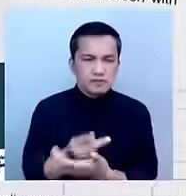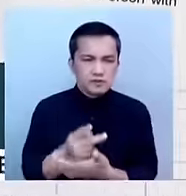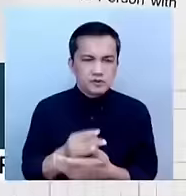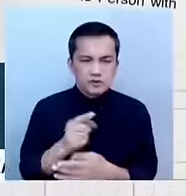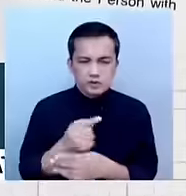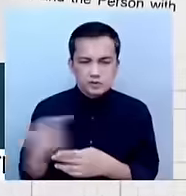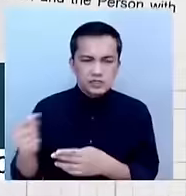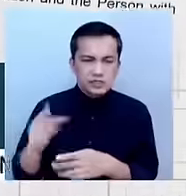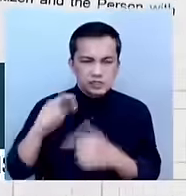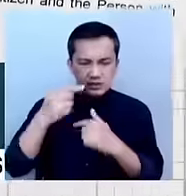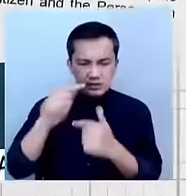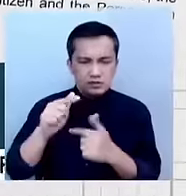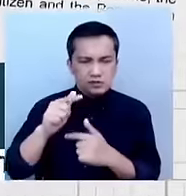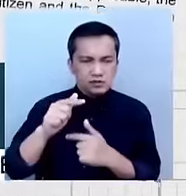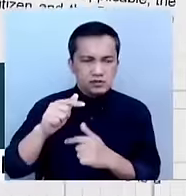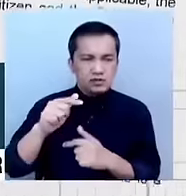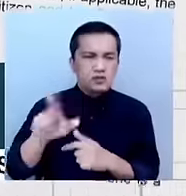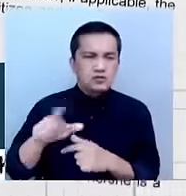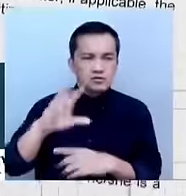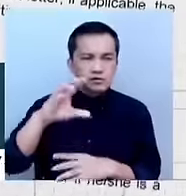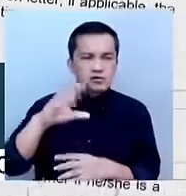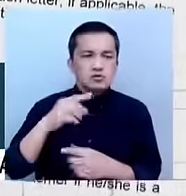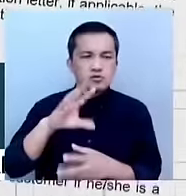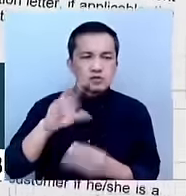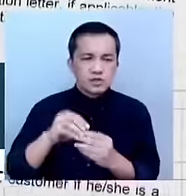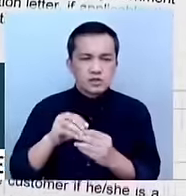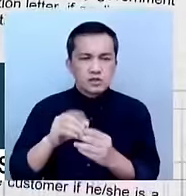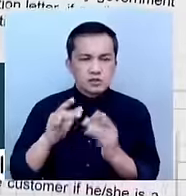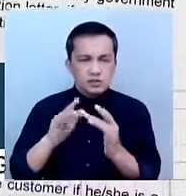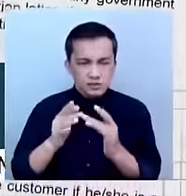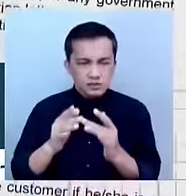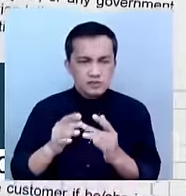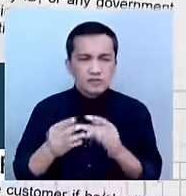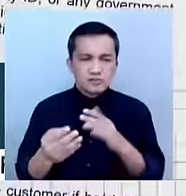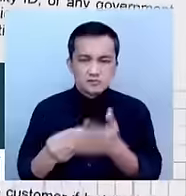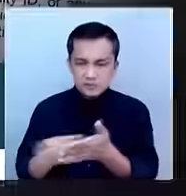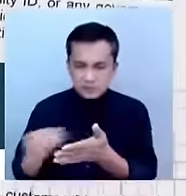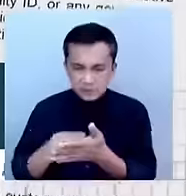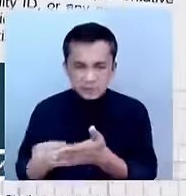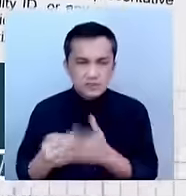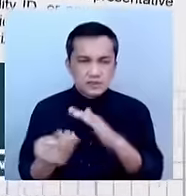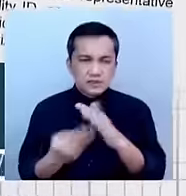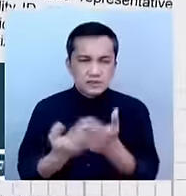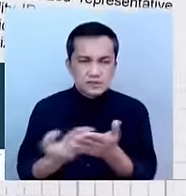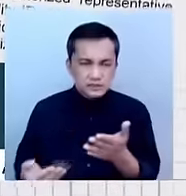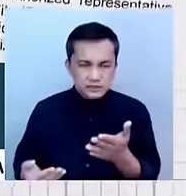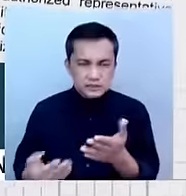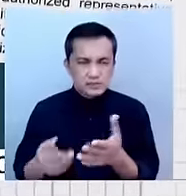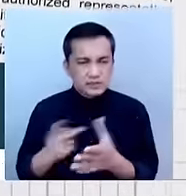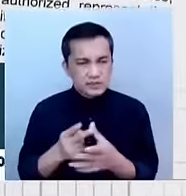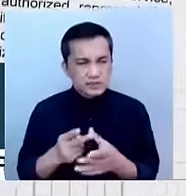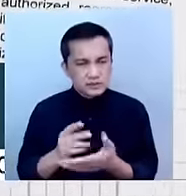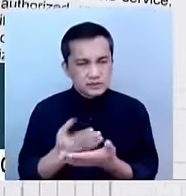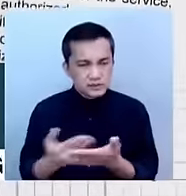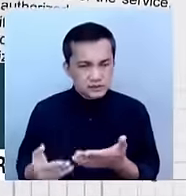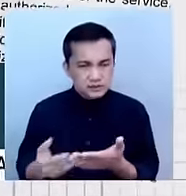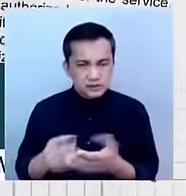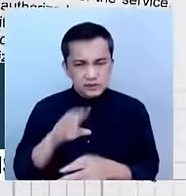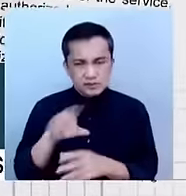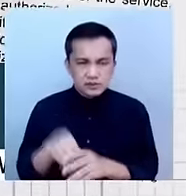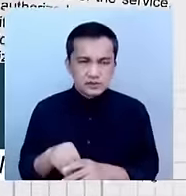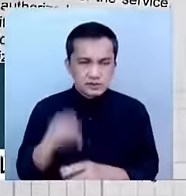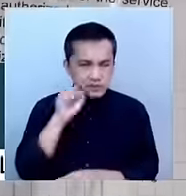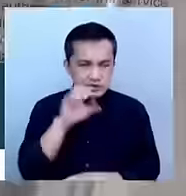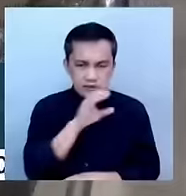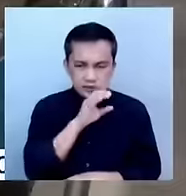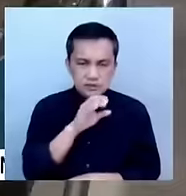limit for the total online and offline purchases of basic necessities and prime commodities, which may be covered by the senior or